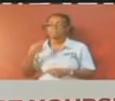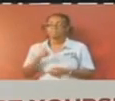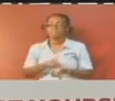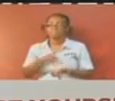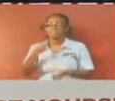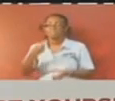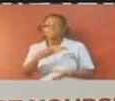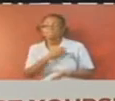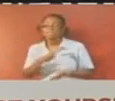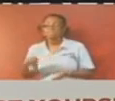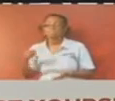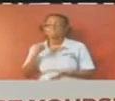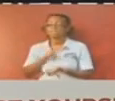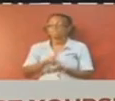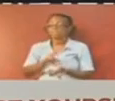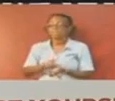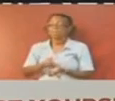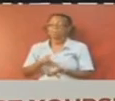prior to Easter.